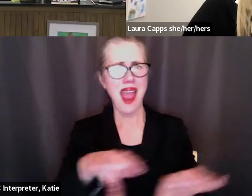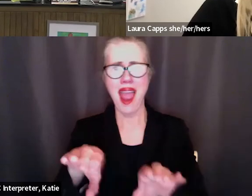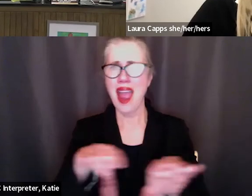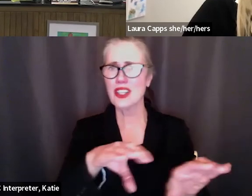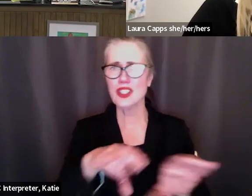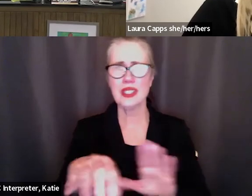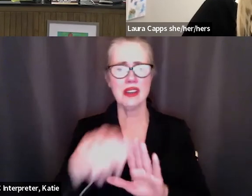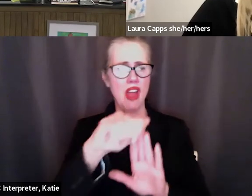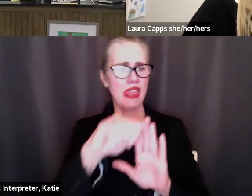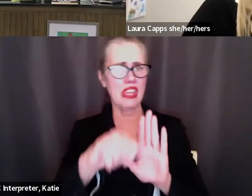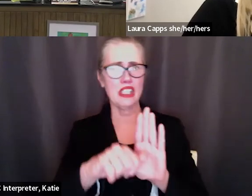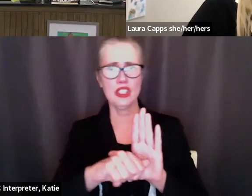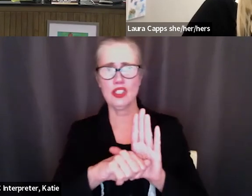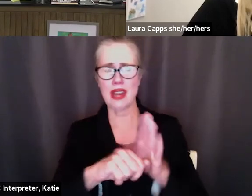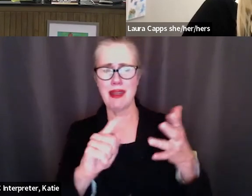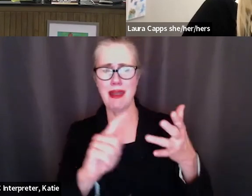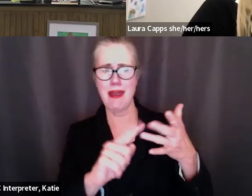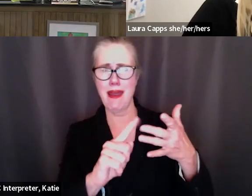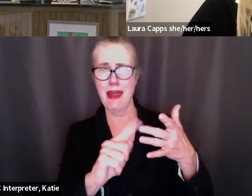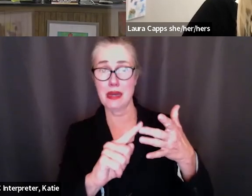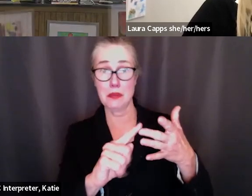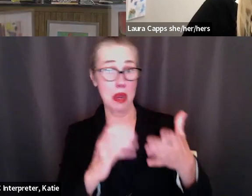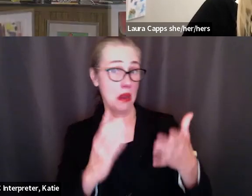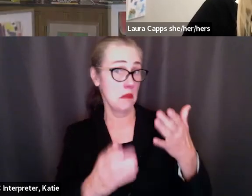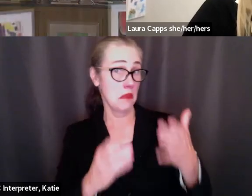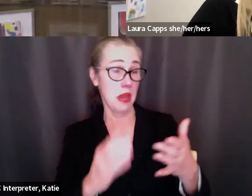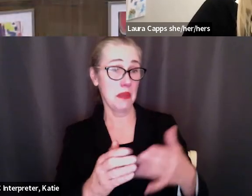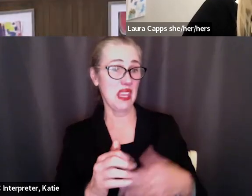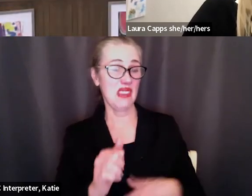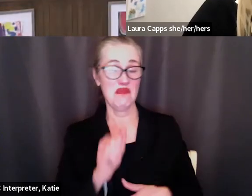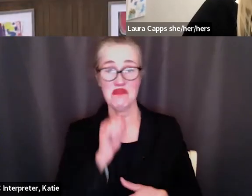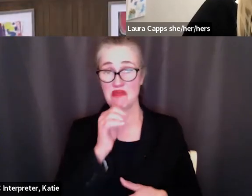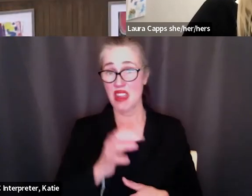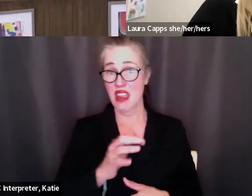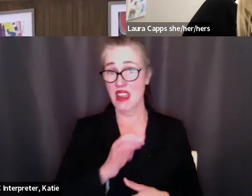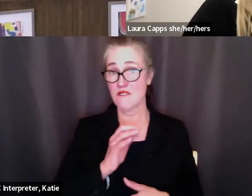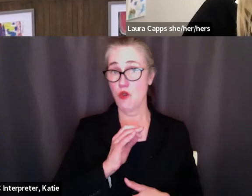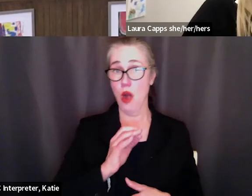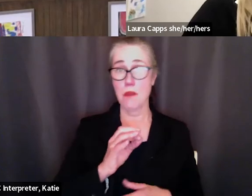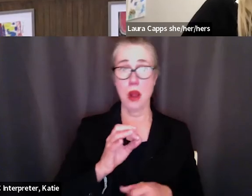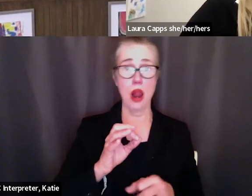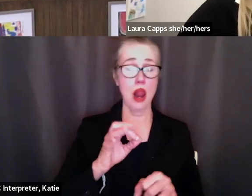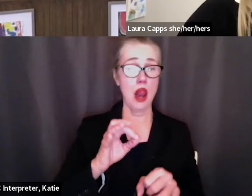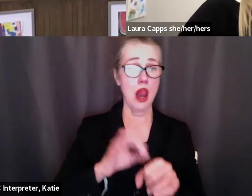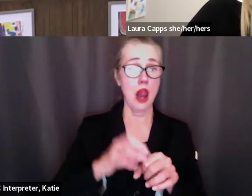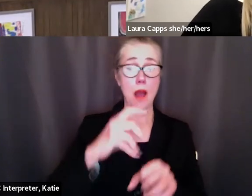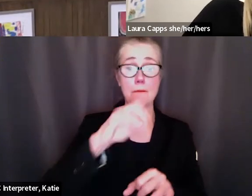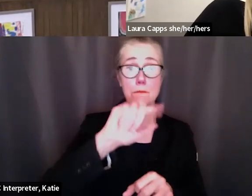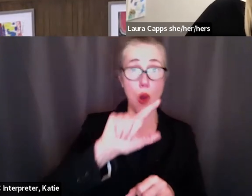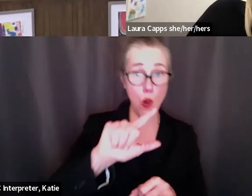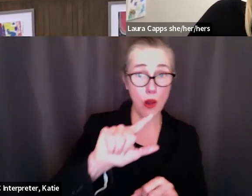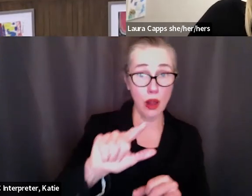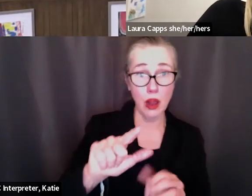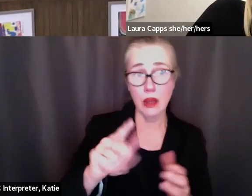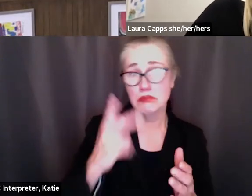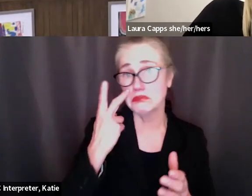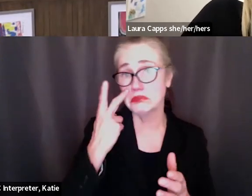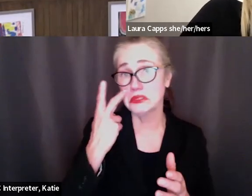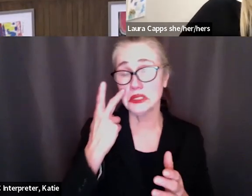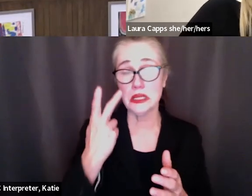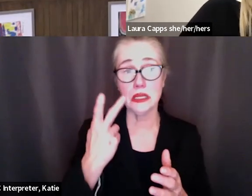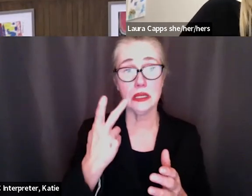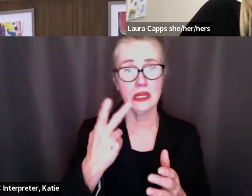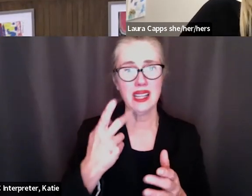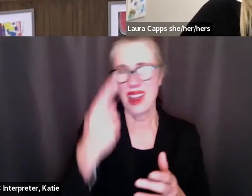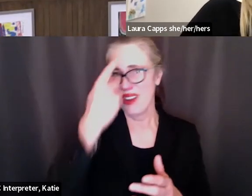i could i could see taking an informal poll which perhaps you have in front of you which is is fine but